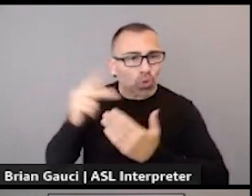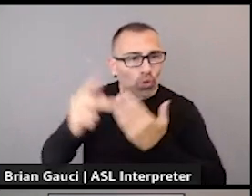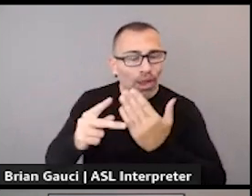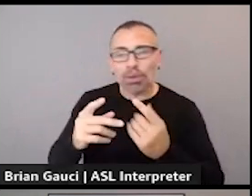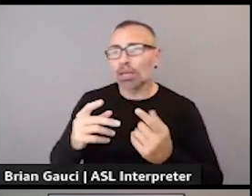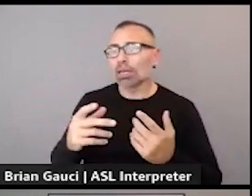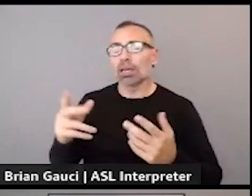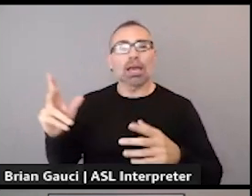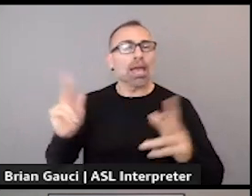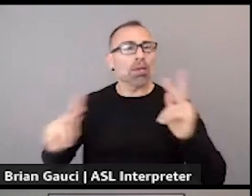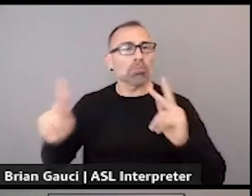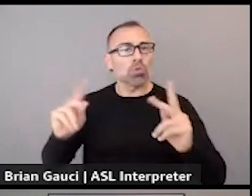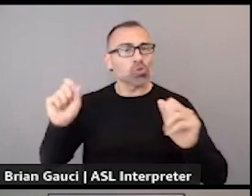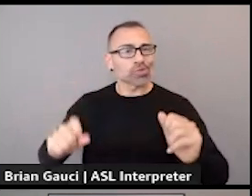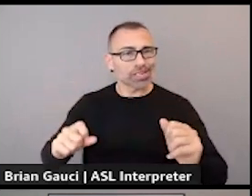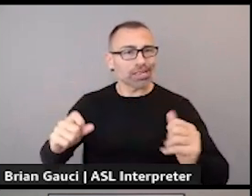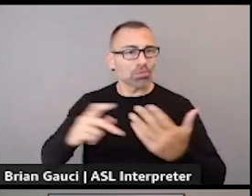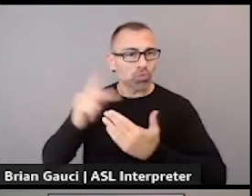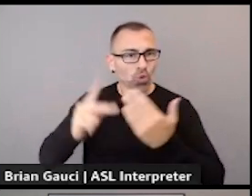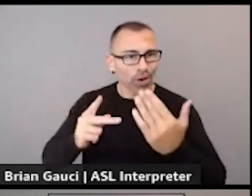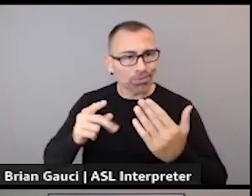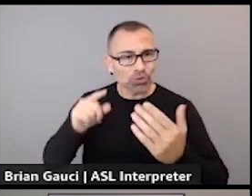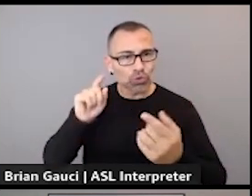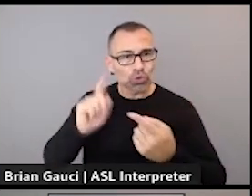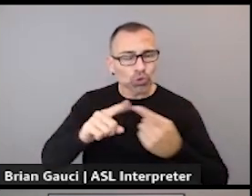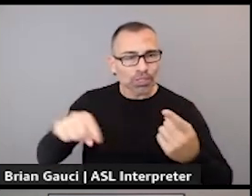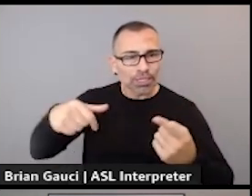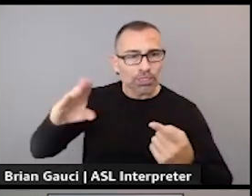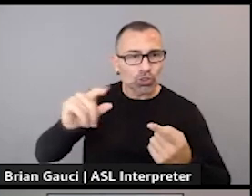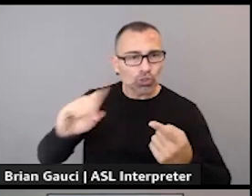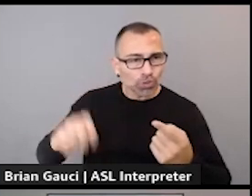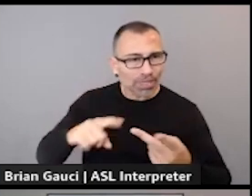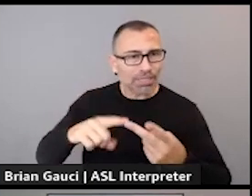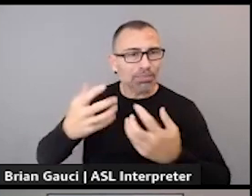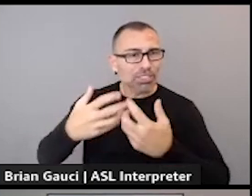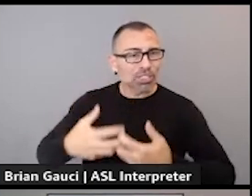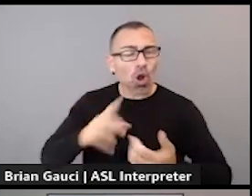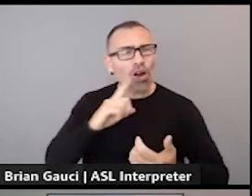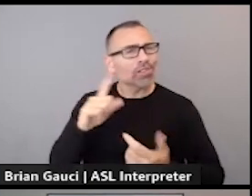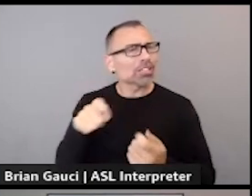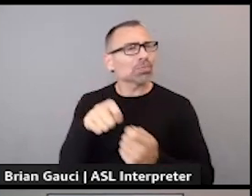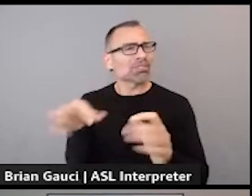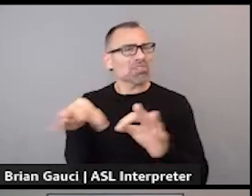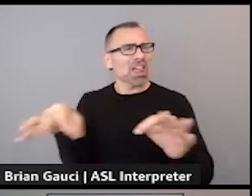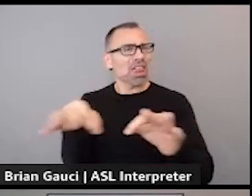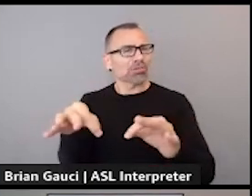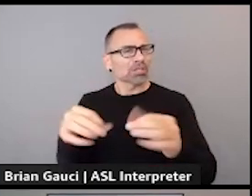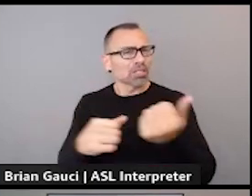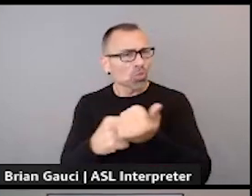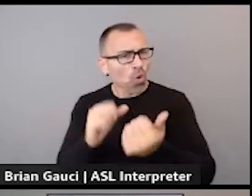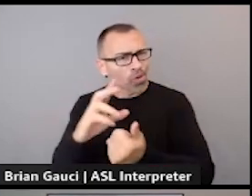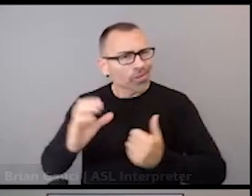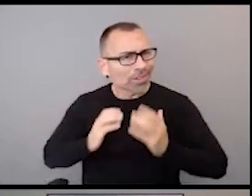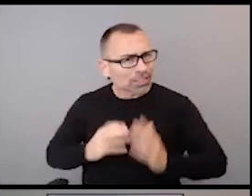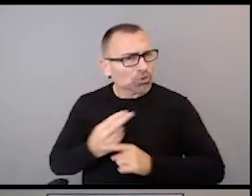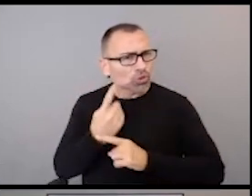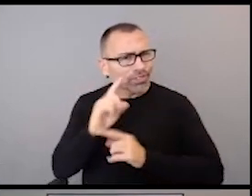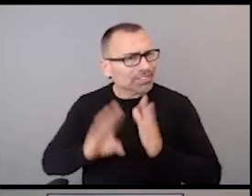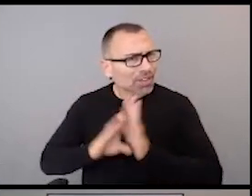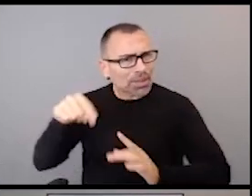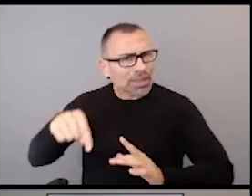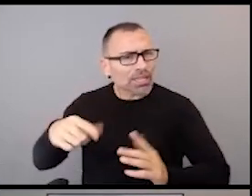Oops, see, this is how you know it's a live demo. Oh, now yeah. I need to log in. Happens every time. It's all good. I've done so many demos over the